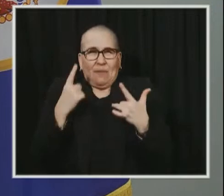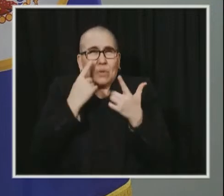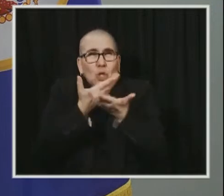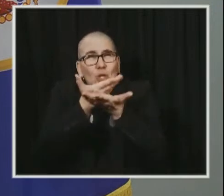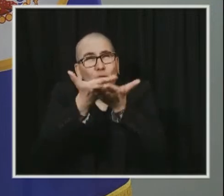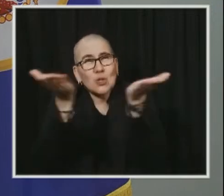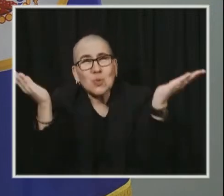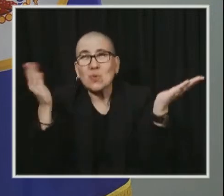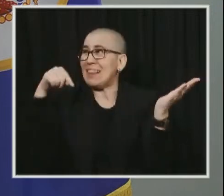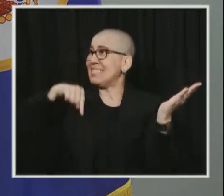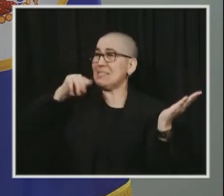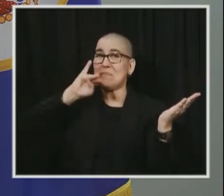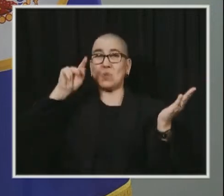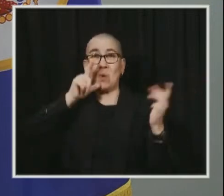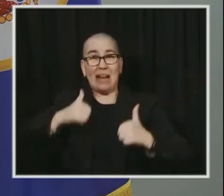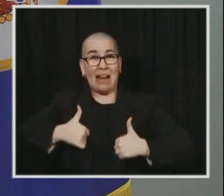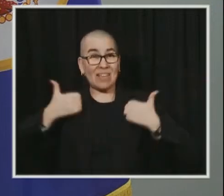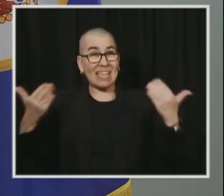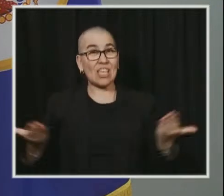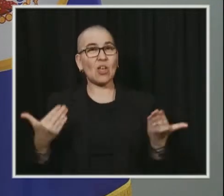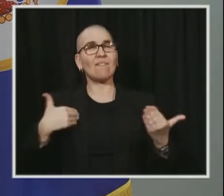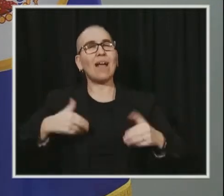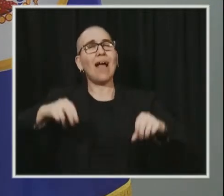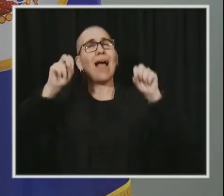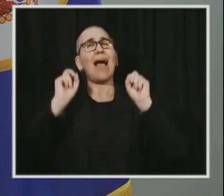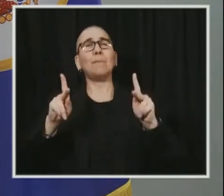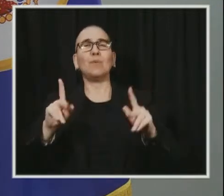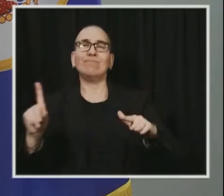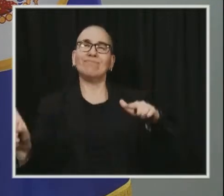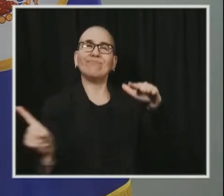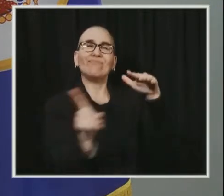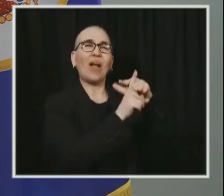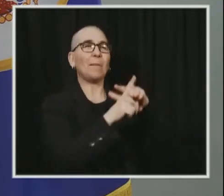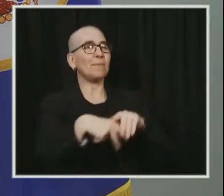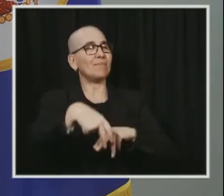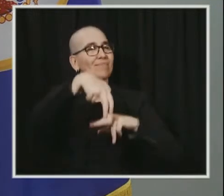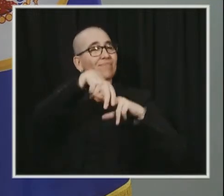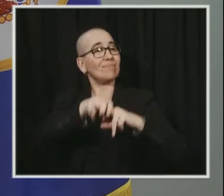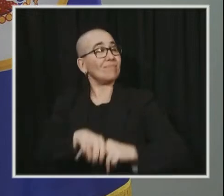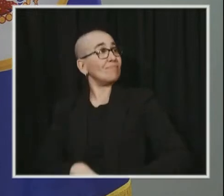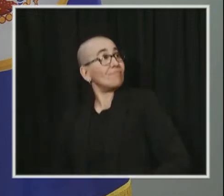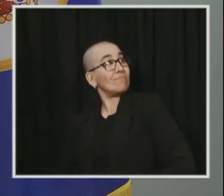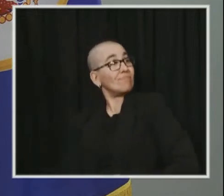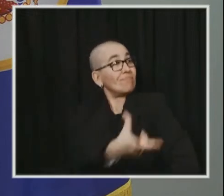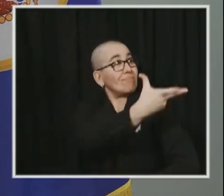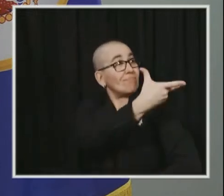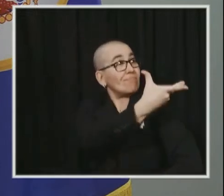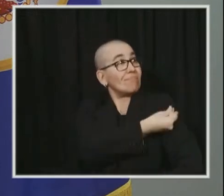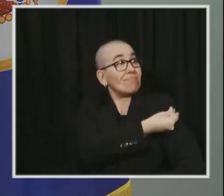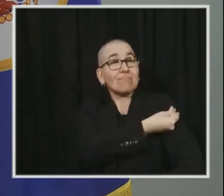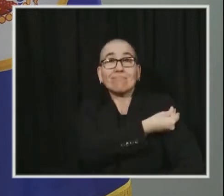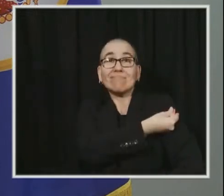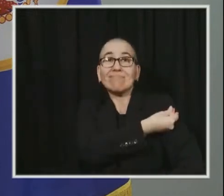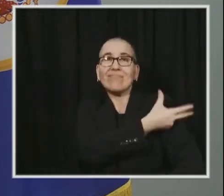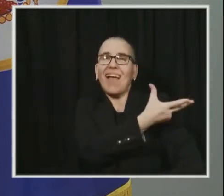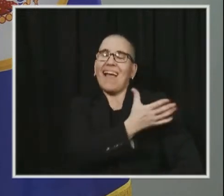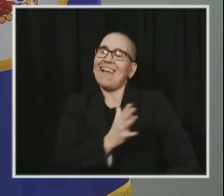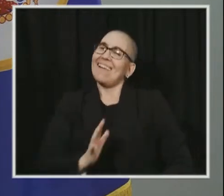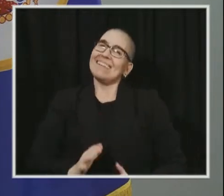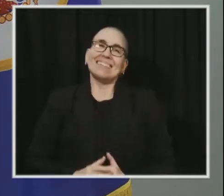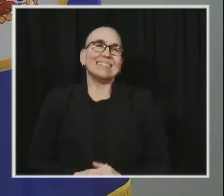have the opportunity to walk into a vaccine clinic for the first time, wherever that clinic may be, and receive their